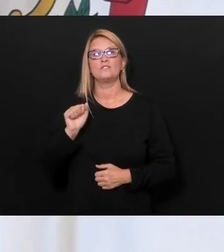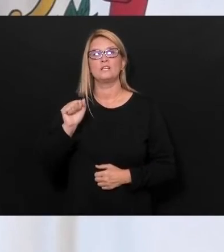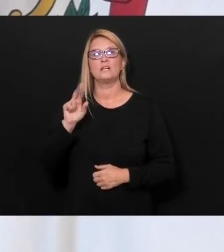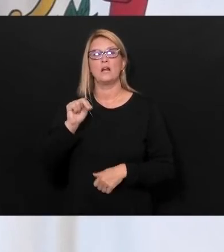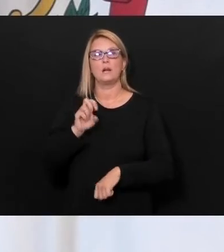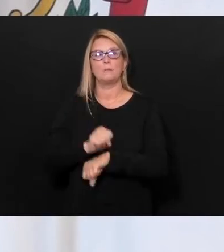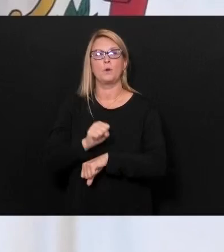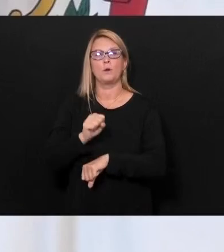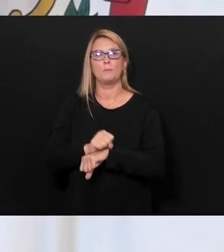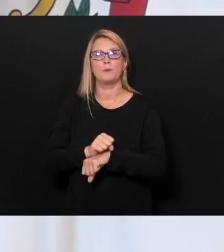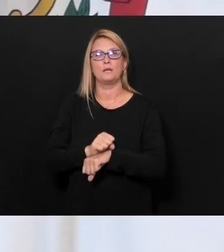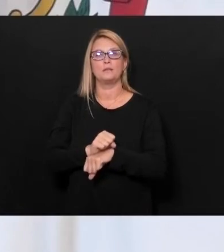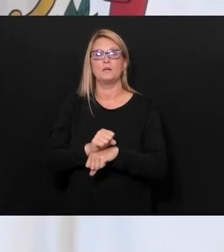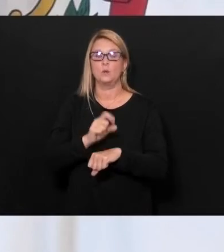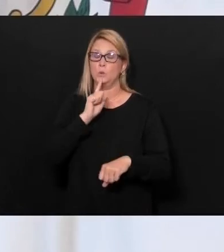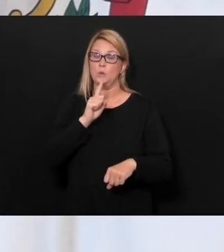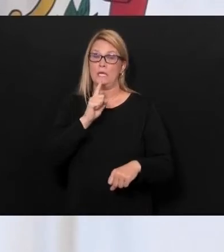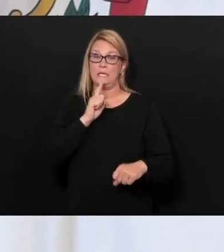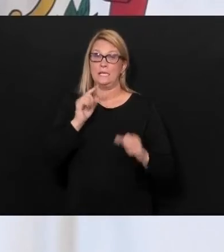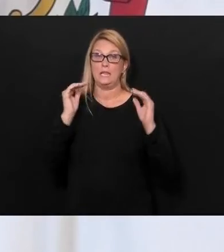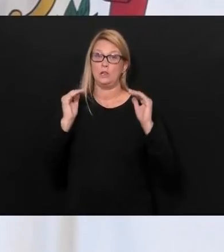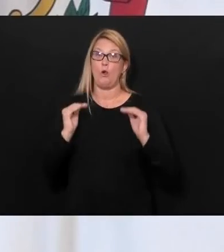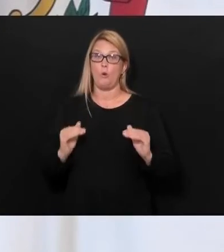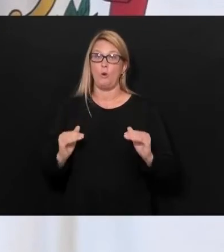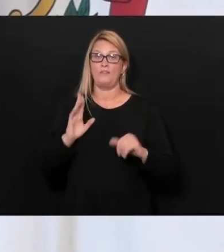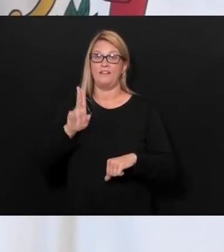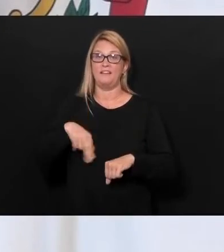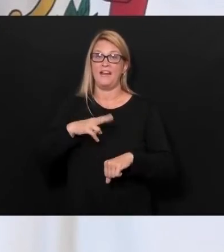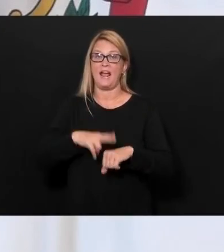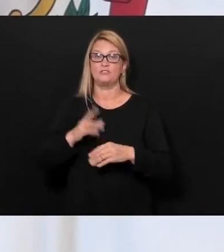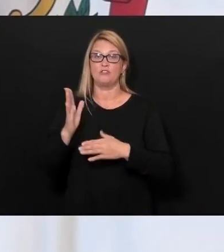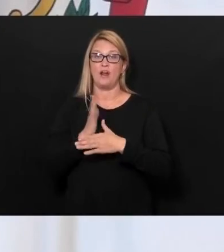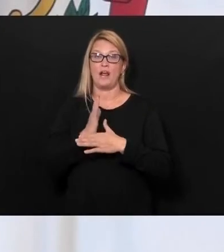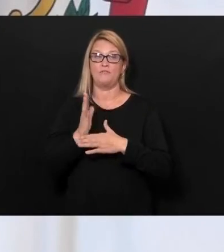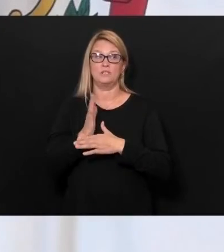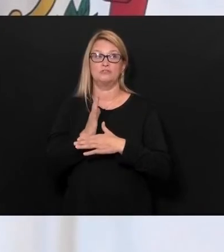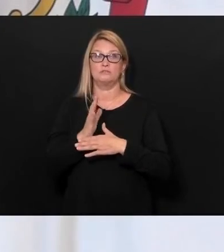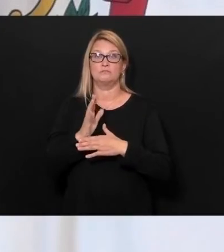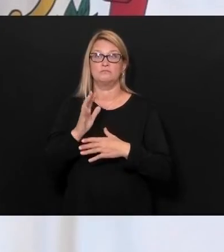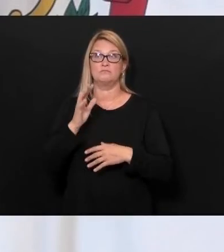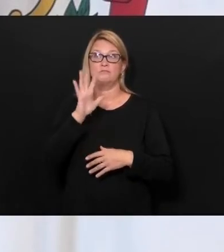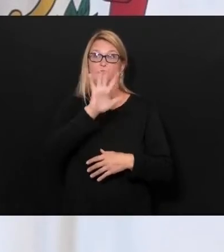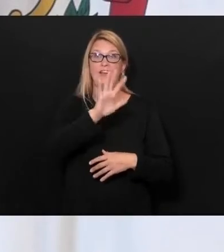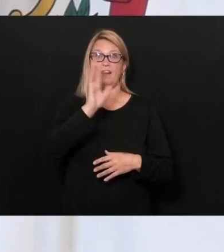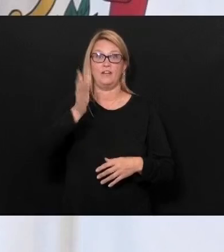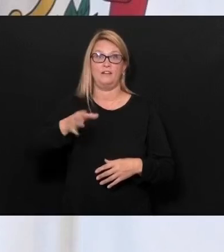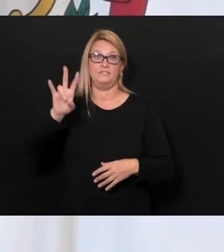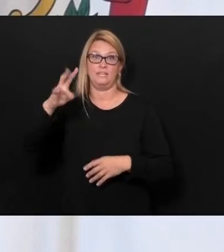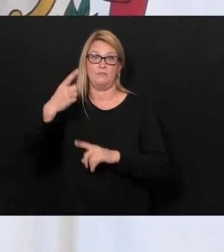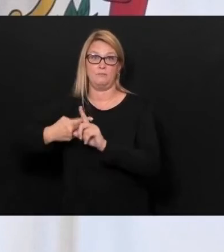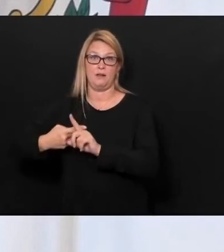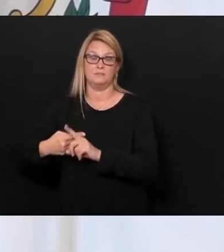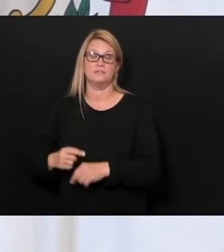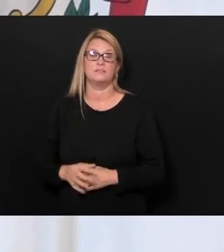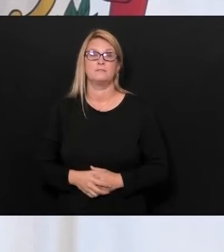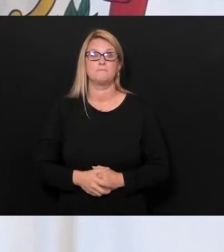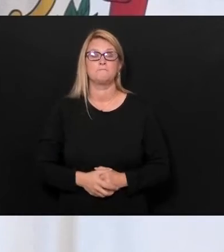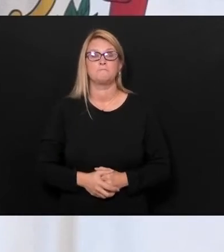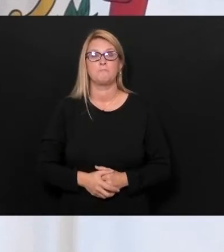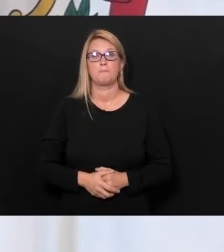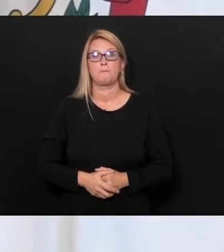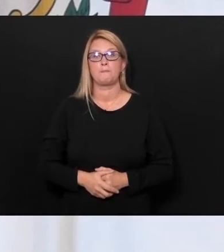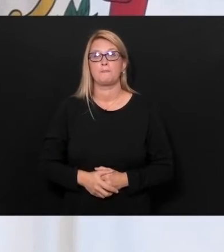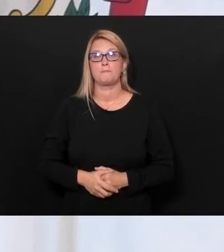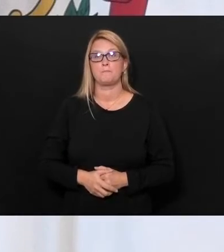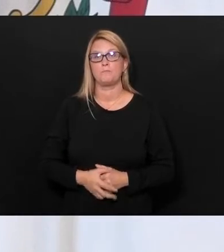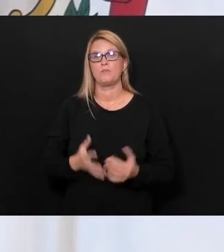unemployment rate has been lower than the national average in 5 of the last 7 months. I want to tell you real quickly about a